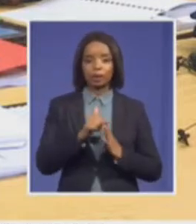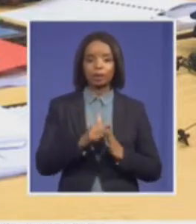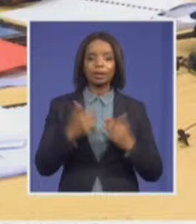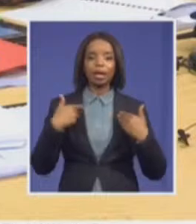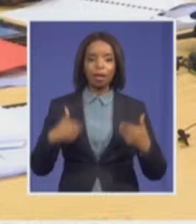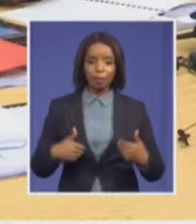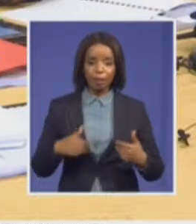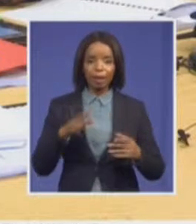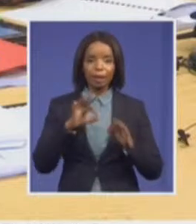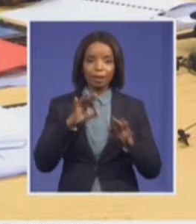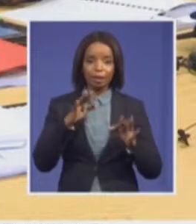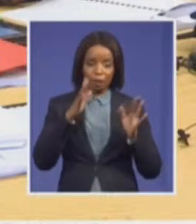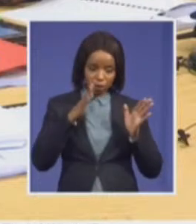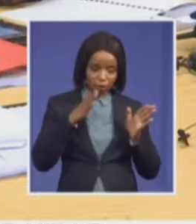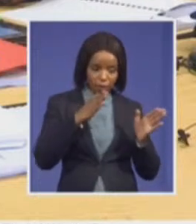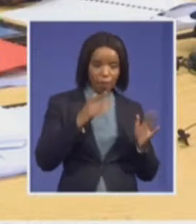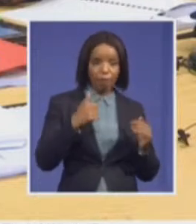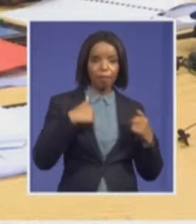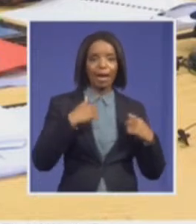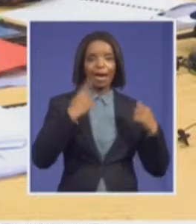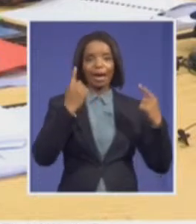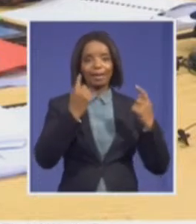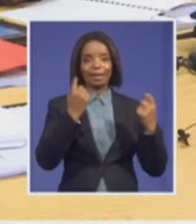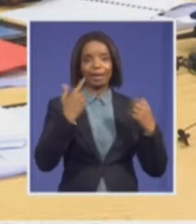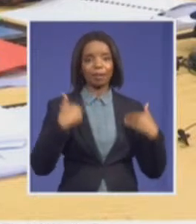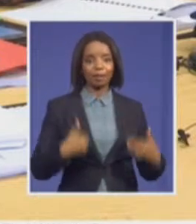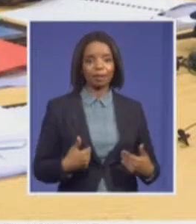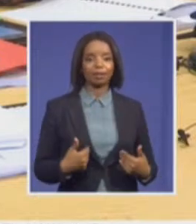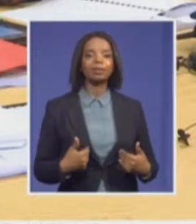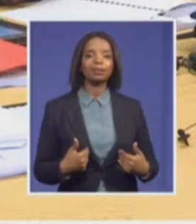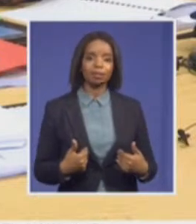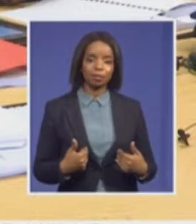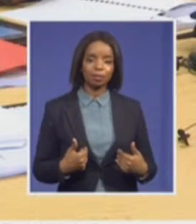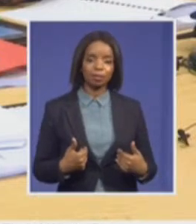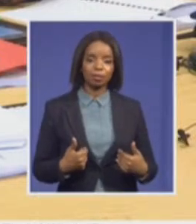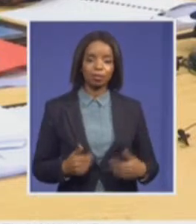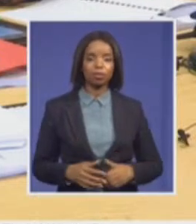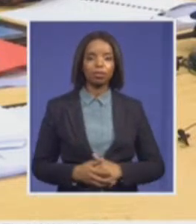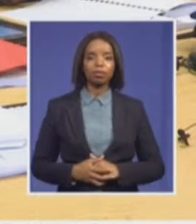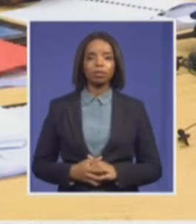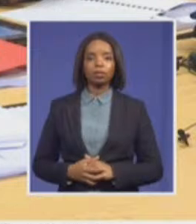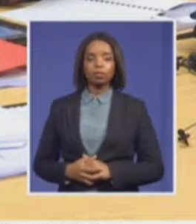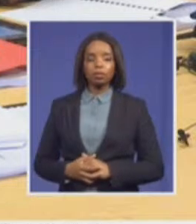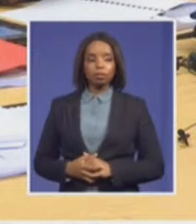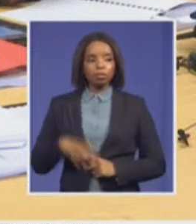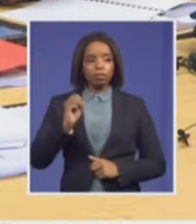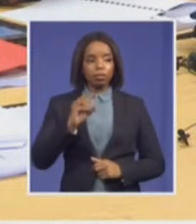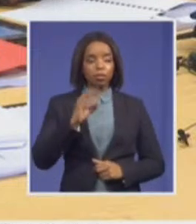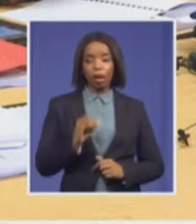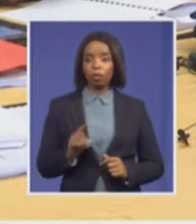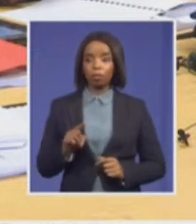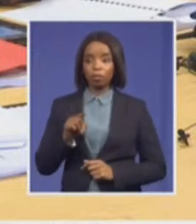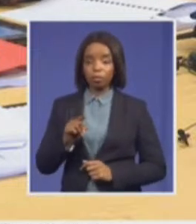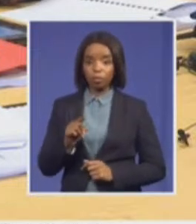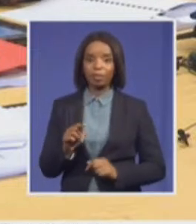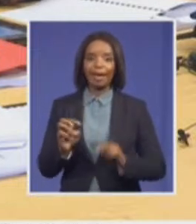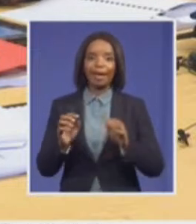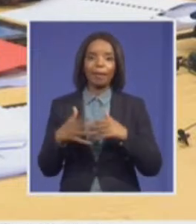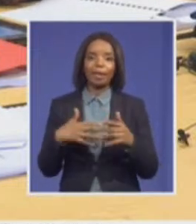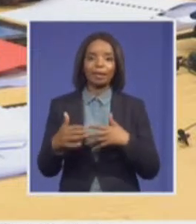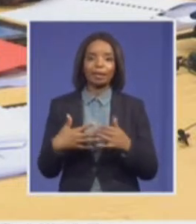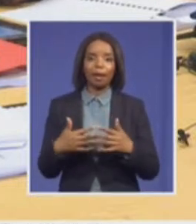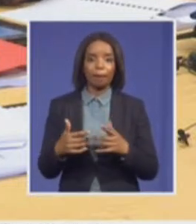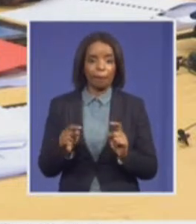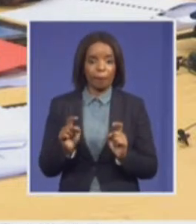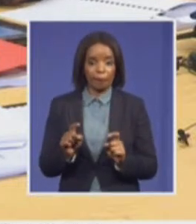video entertainment-related matters. And in terms of investigating this matter, are you involved in the